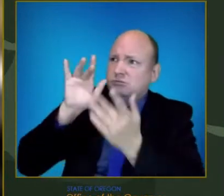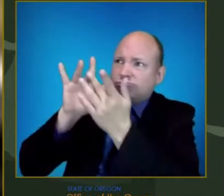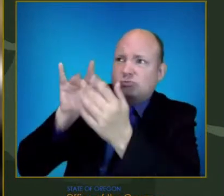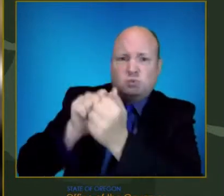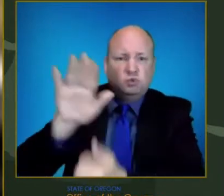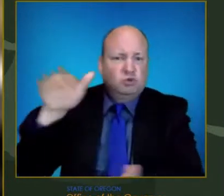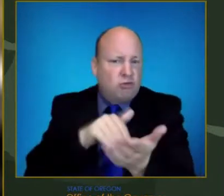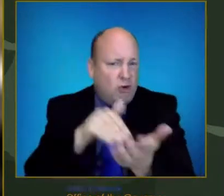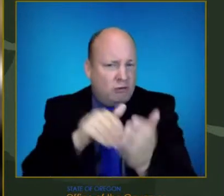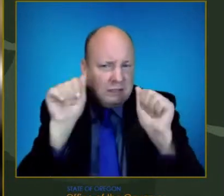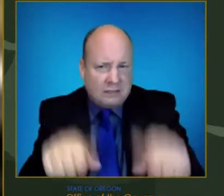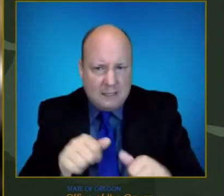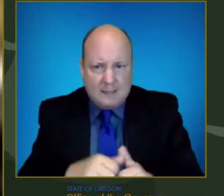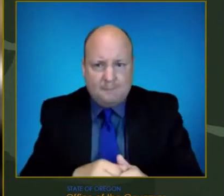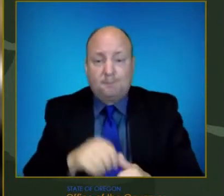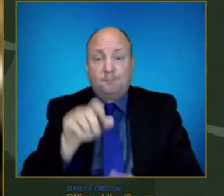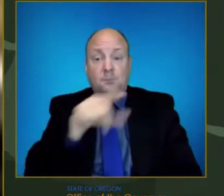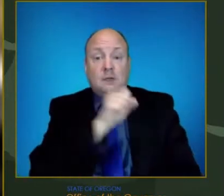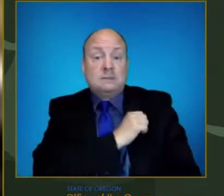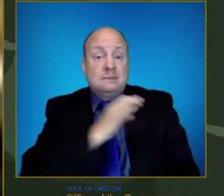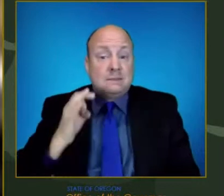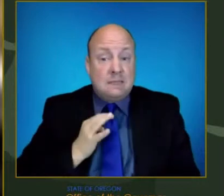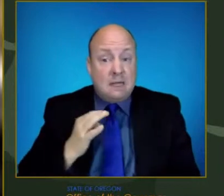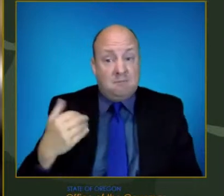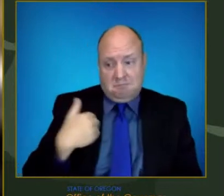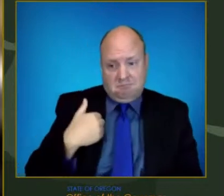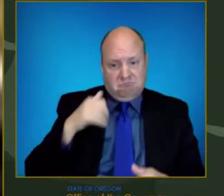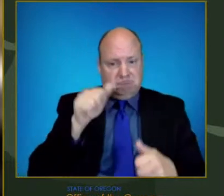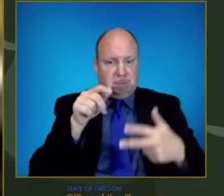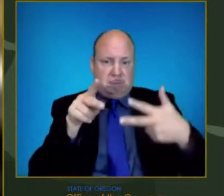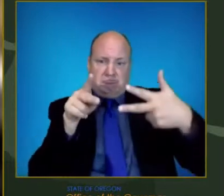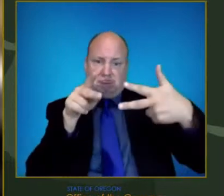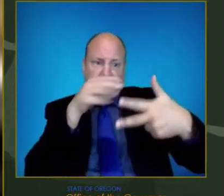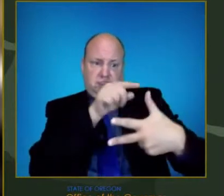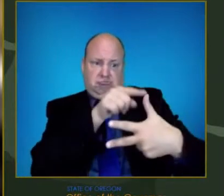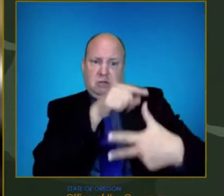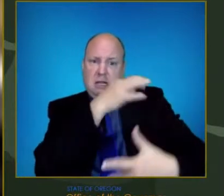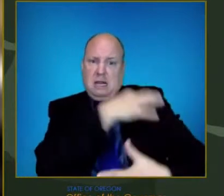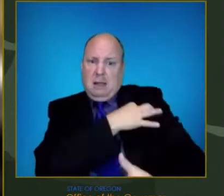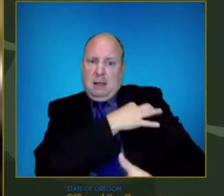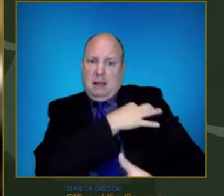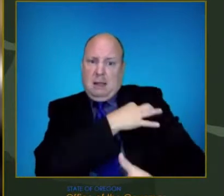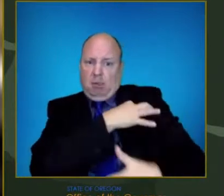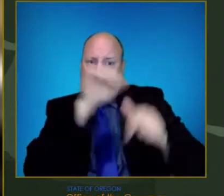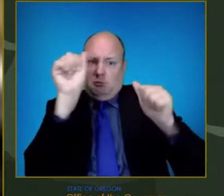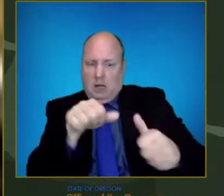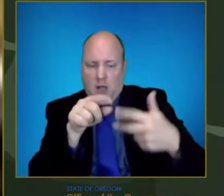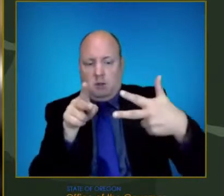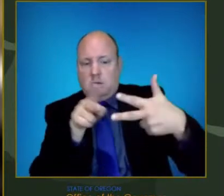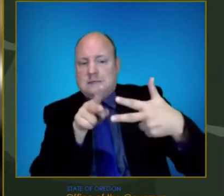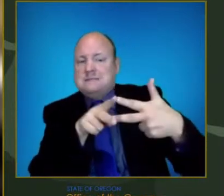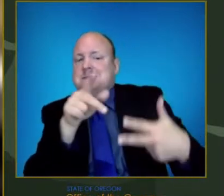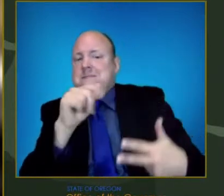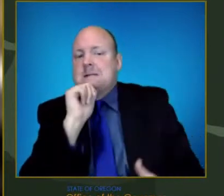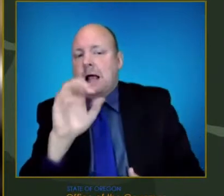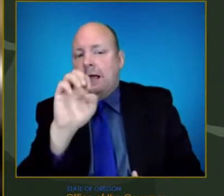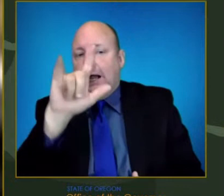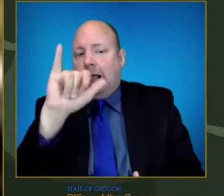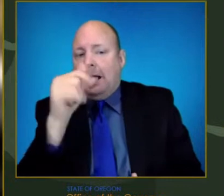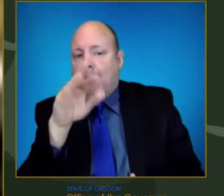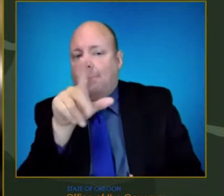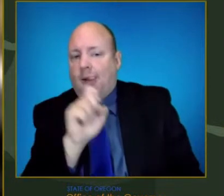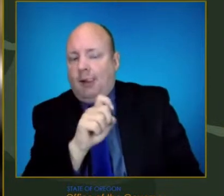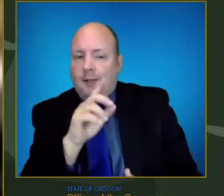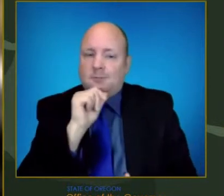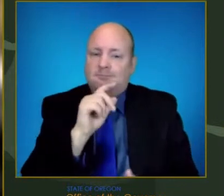or Johnson & Johnson vaccine, there is no need to worry. The data shows, and all the supporting science indicates, that all of the available